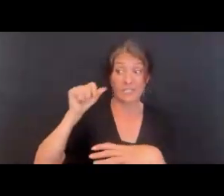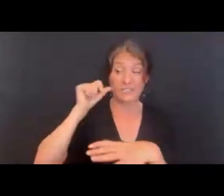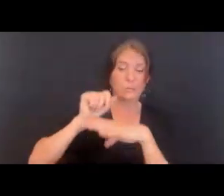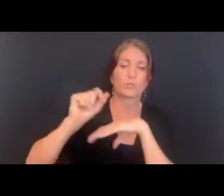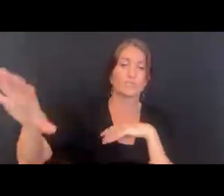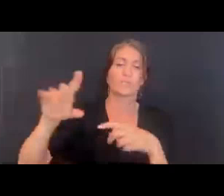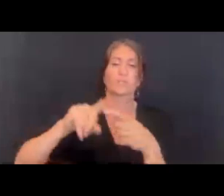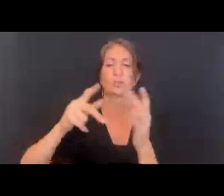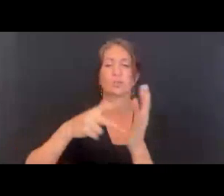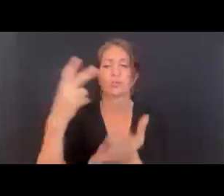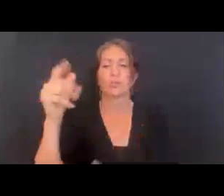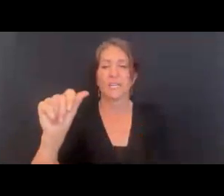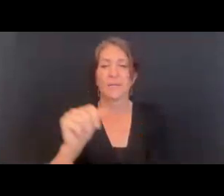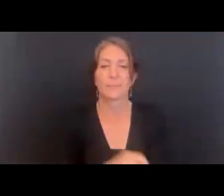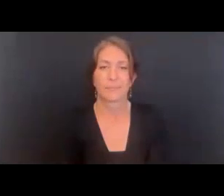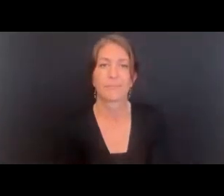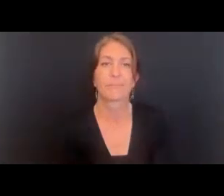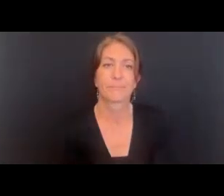Next slide.